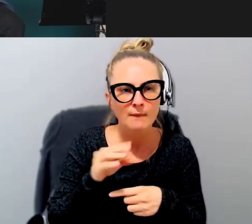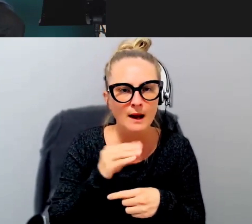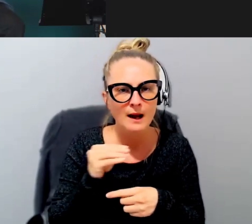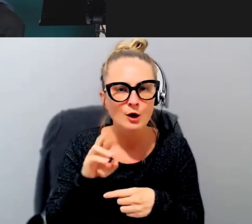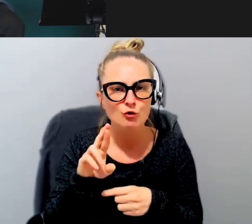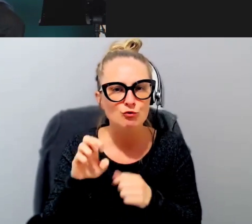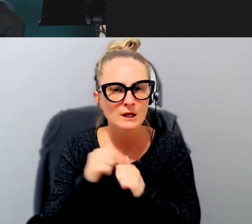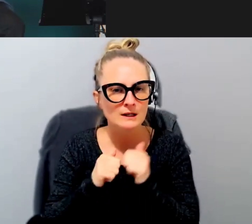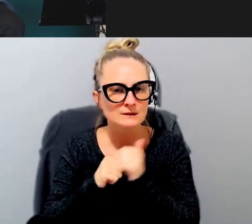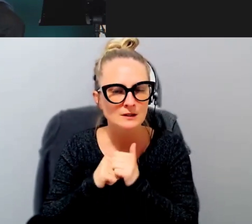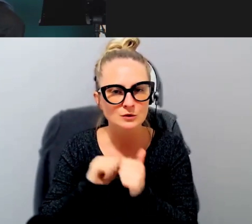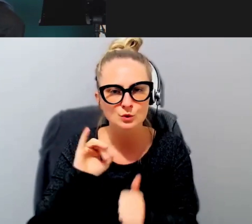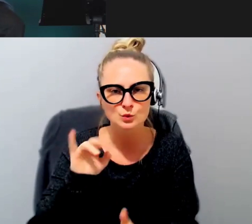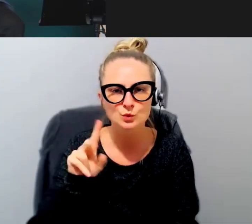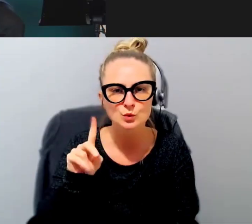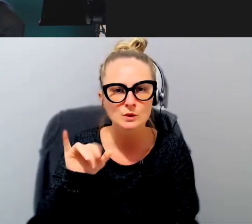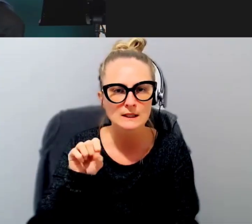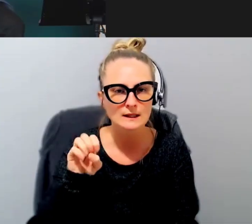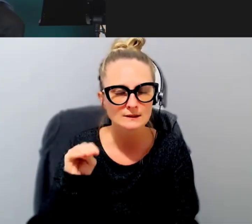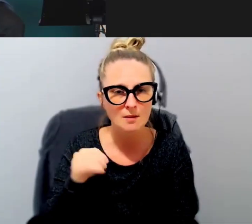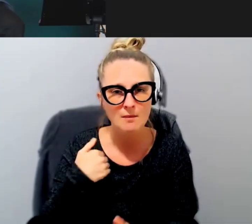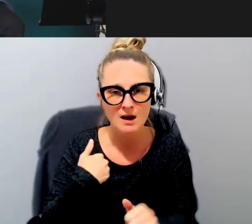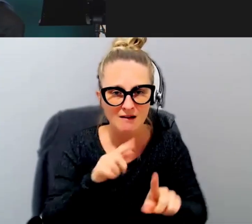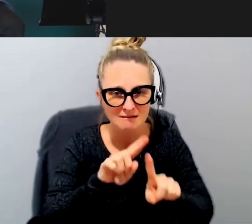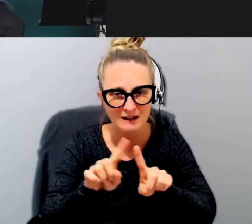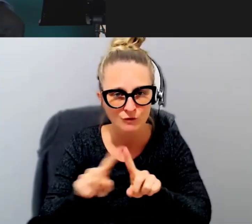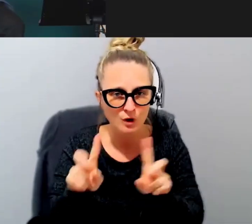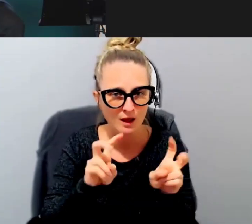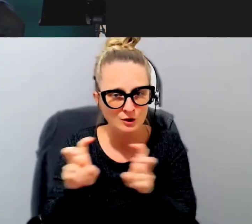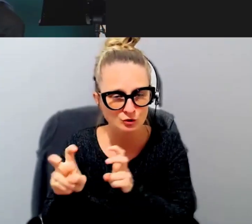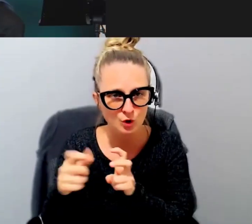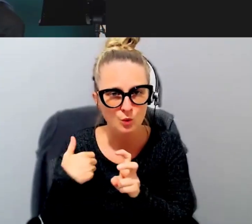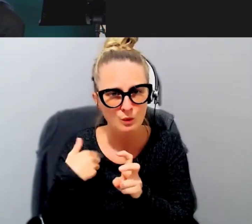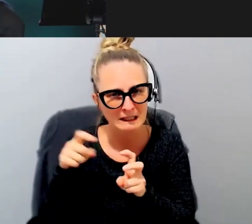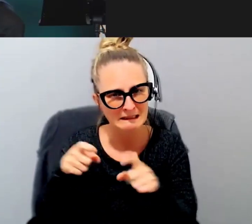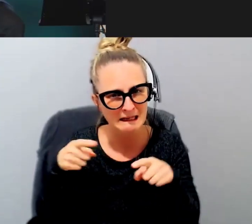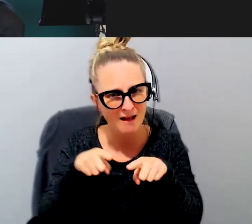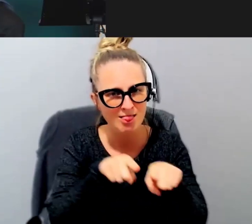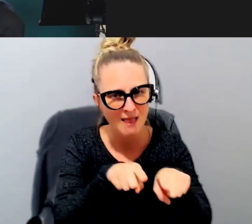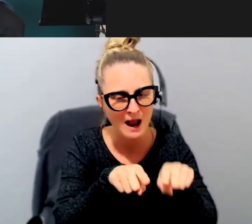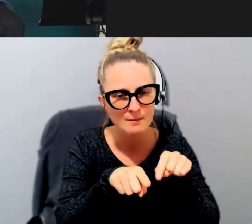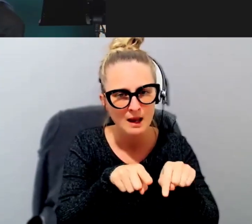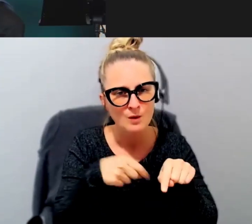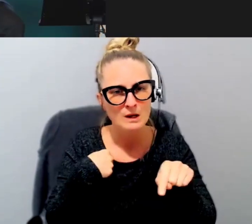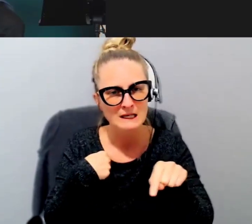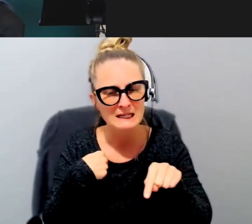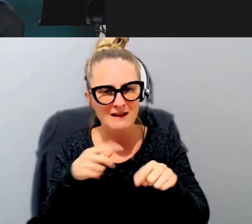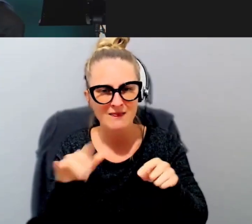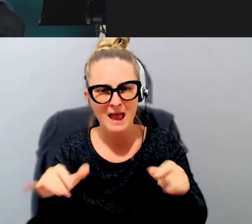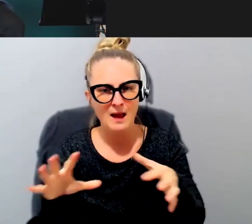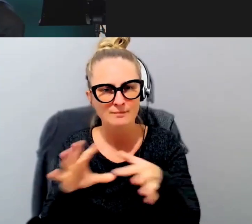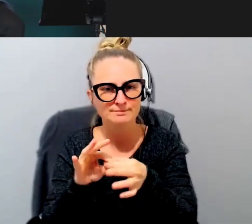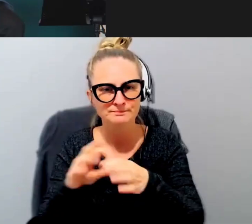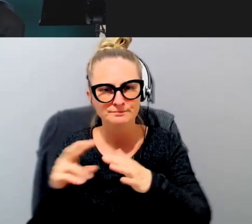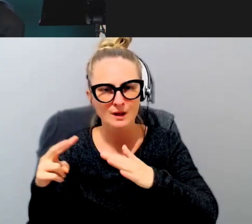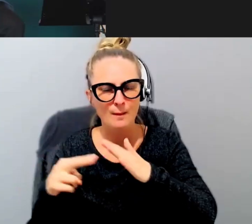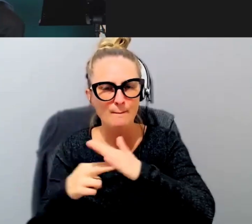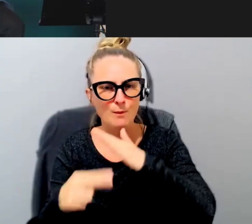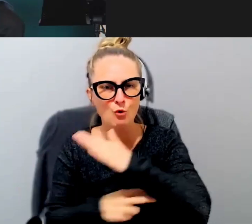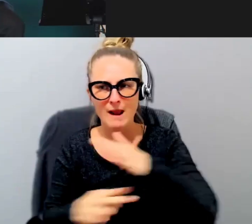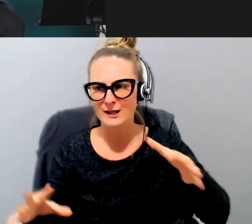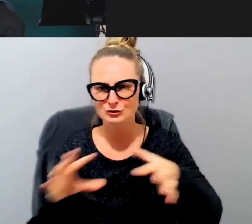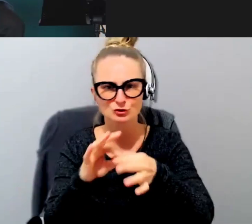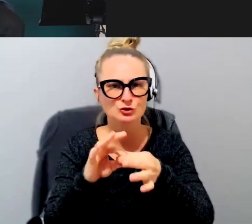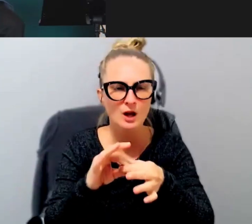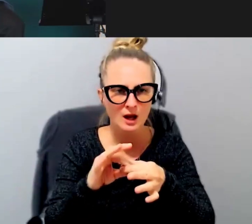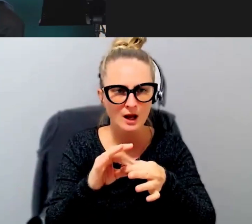we're in alignment, and we need to help be a bridge between the growing number of secular Americans or